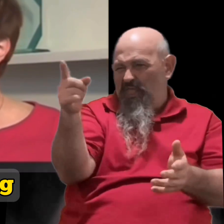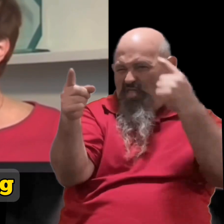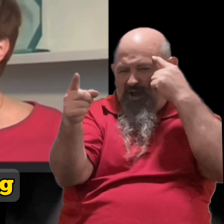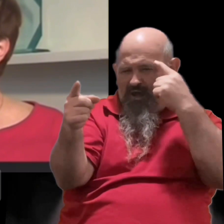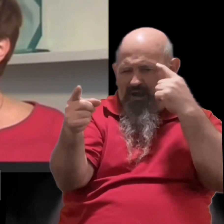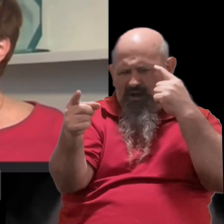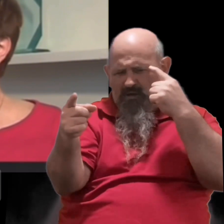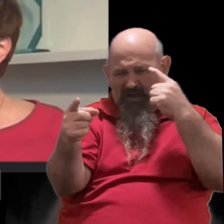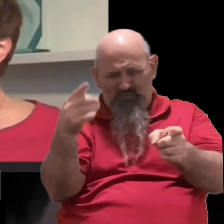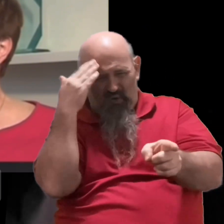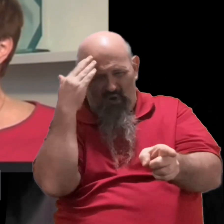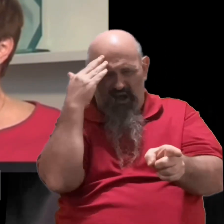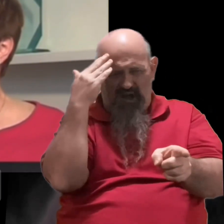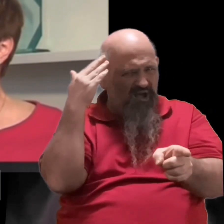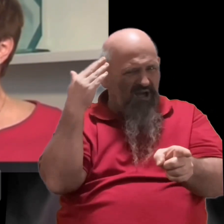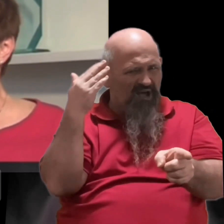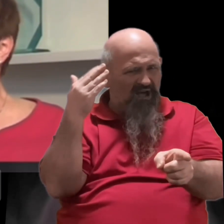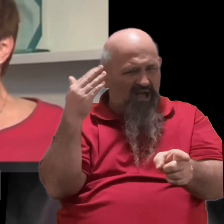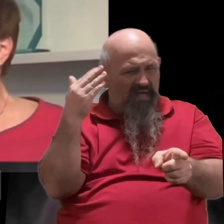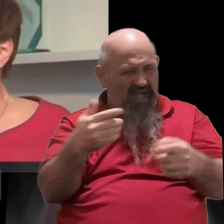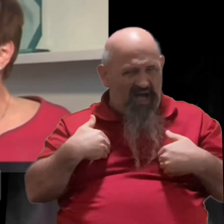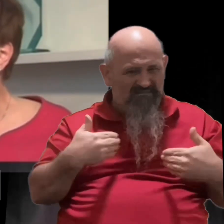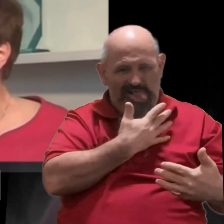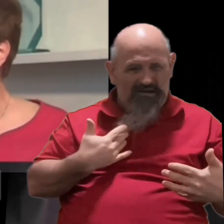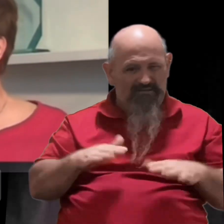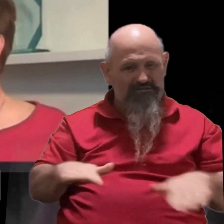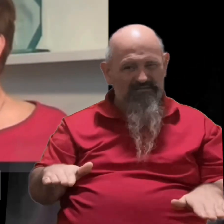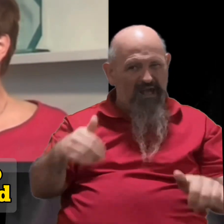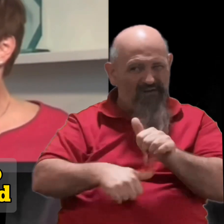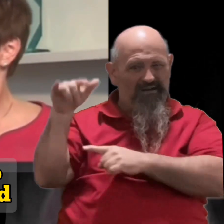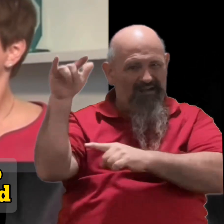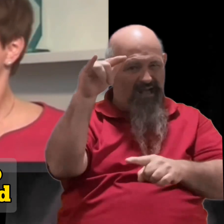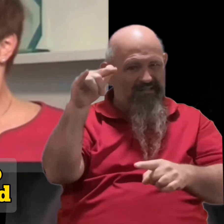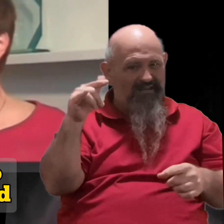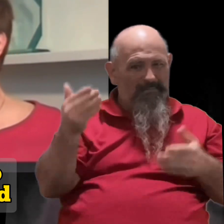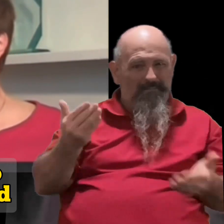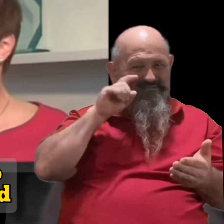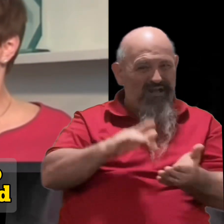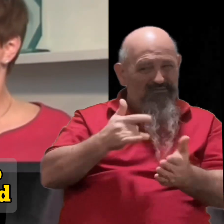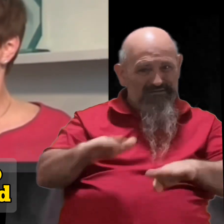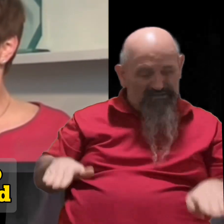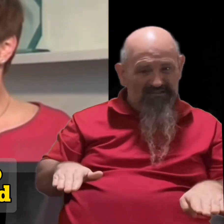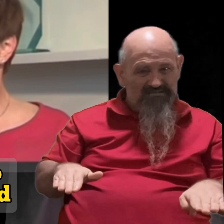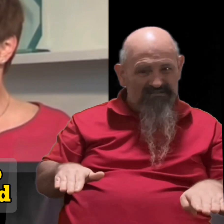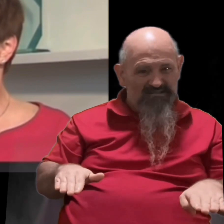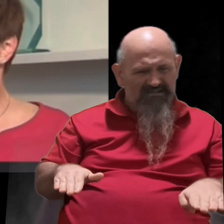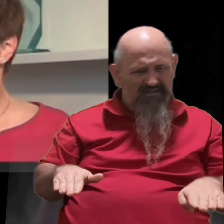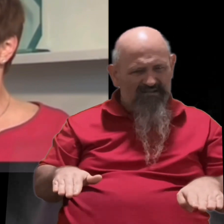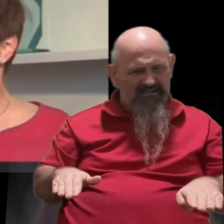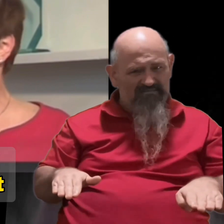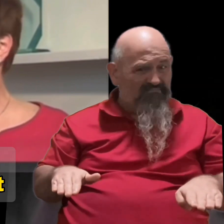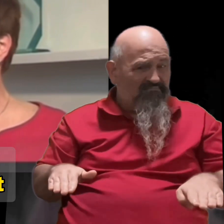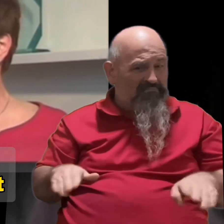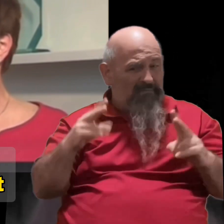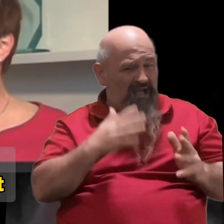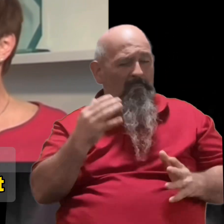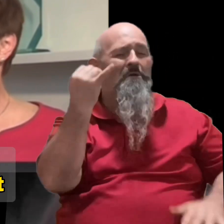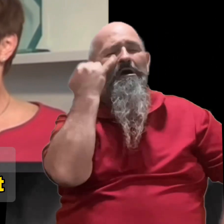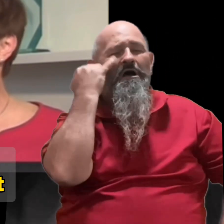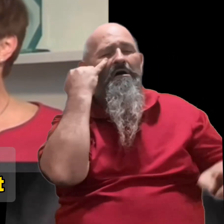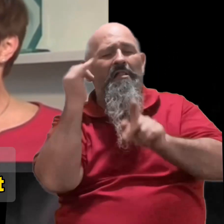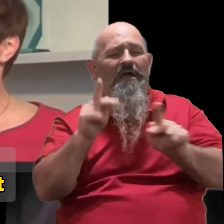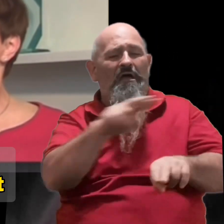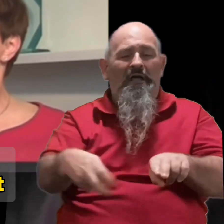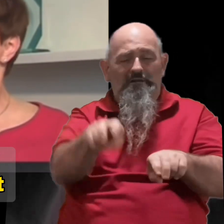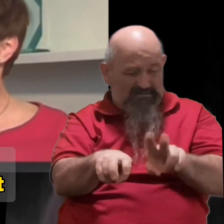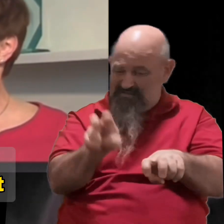they thinking? That, they've got a pedophile on every flight and he might want to sexually abuse a child? Very sad. And